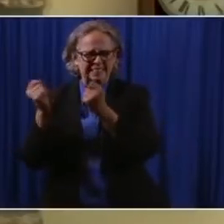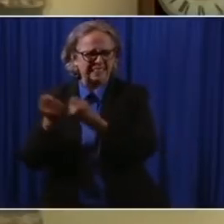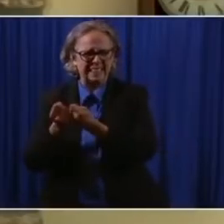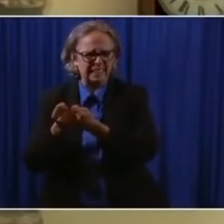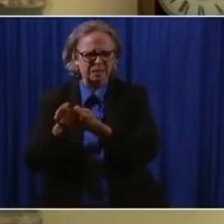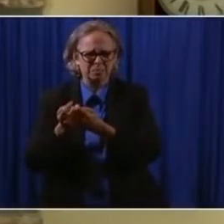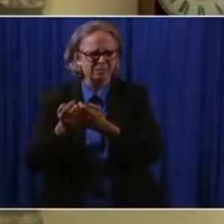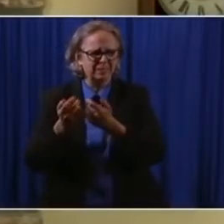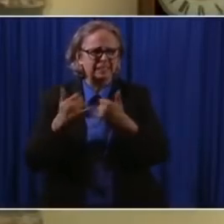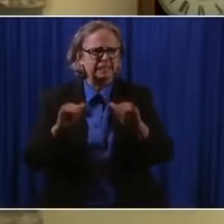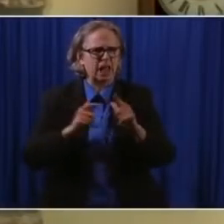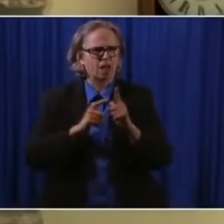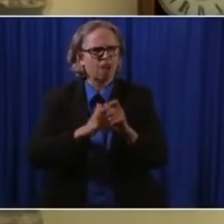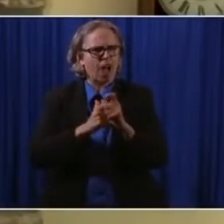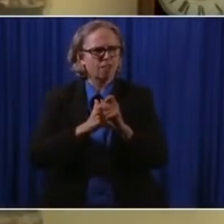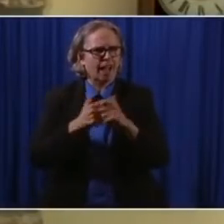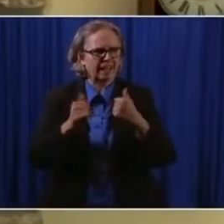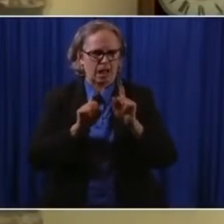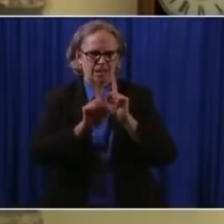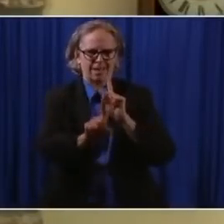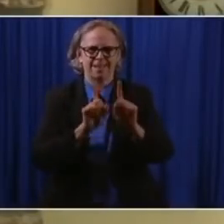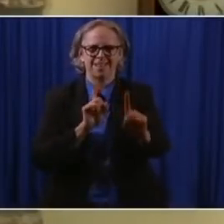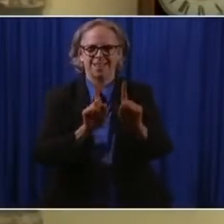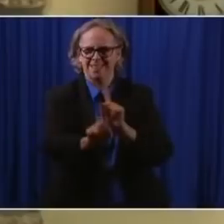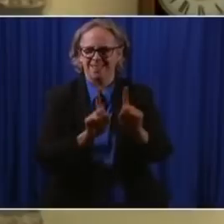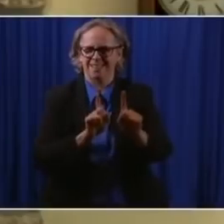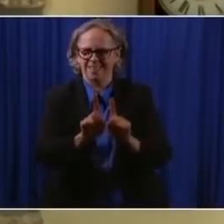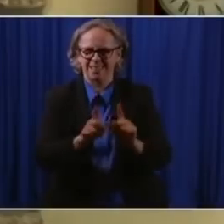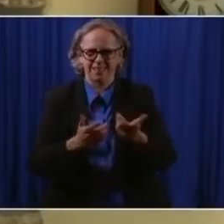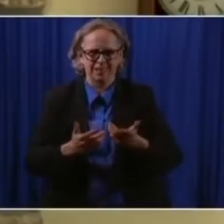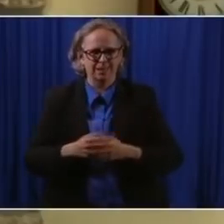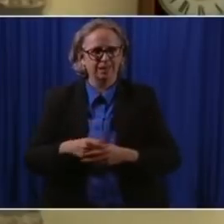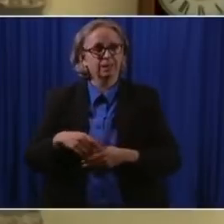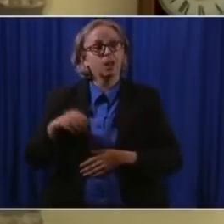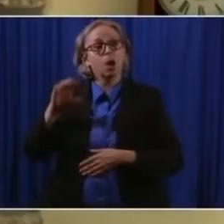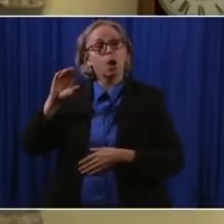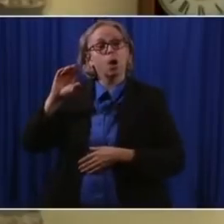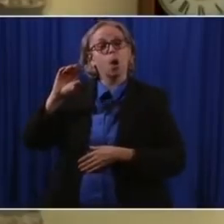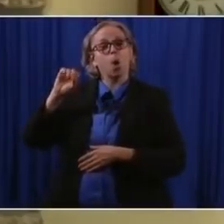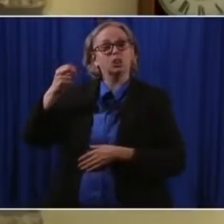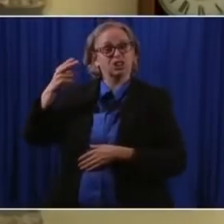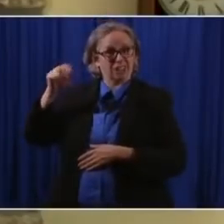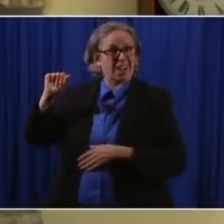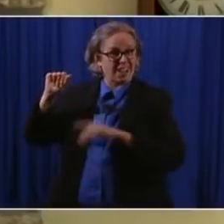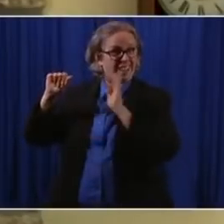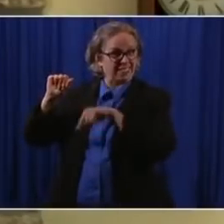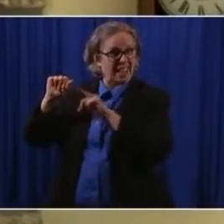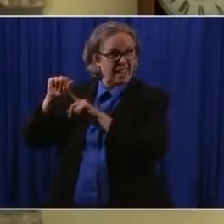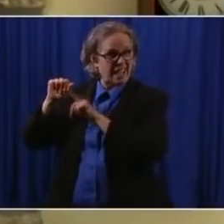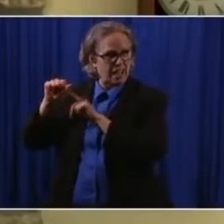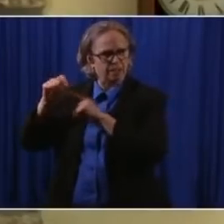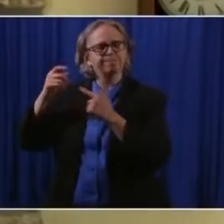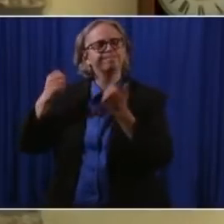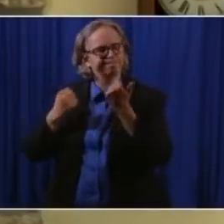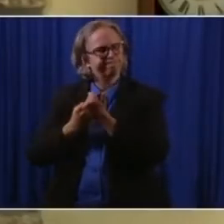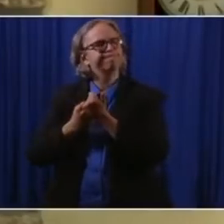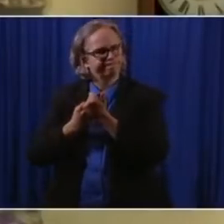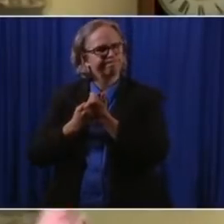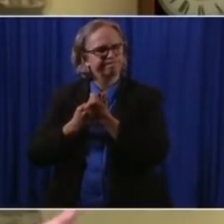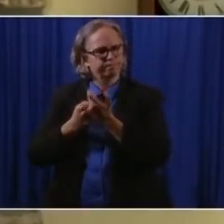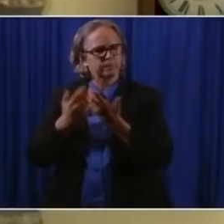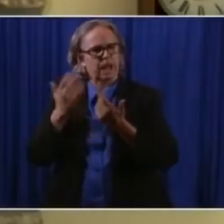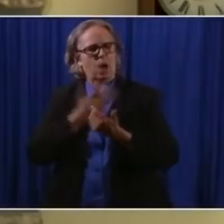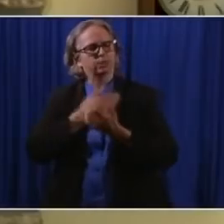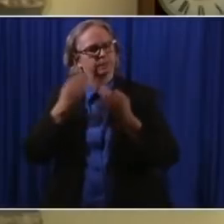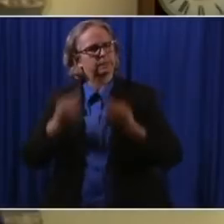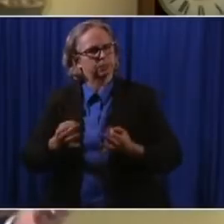the Ohio High School Athletic Association is in agreement with that. I think the coaches of the cross-country teams are in agreement with that. So that's just I'm only